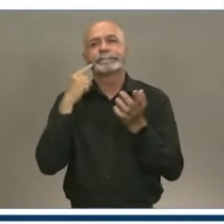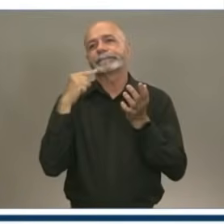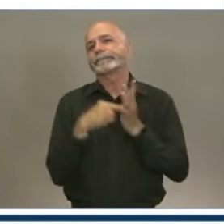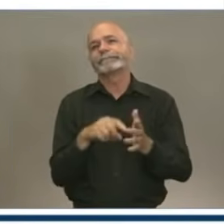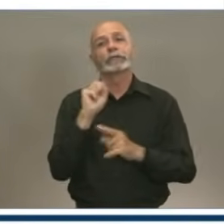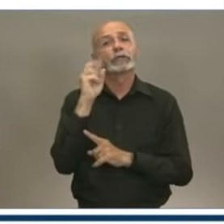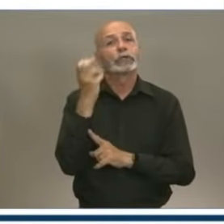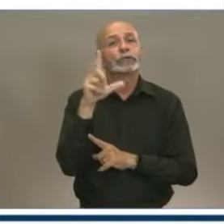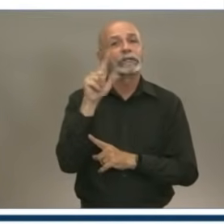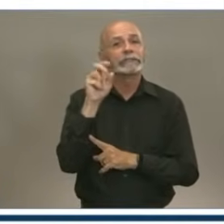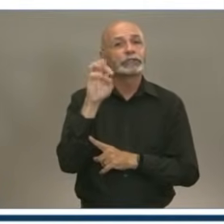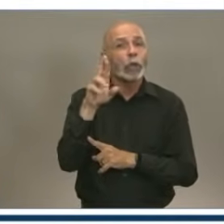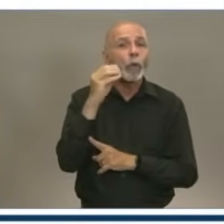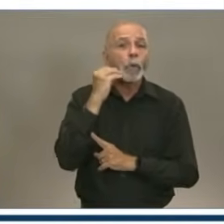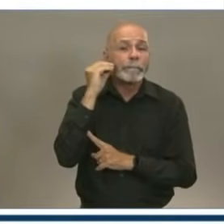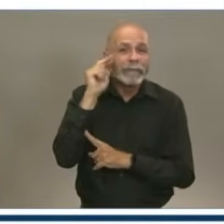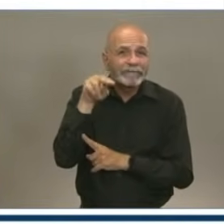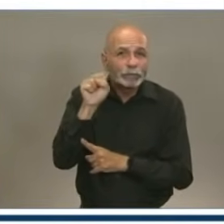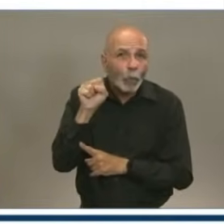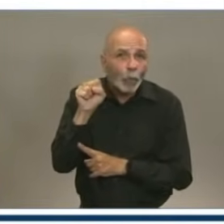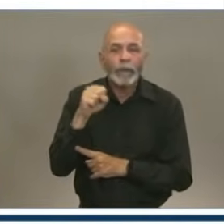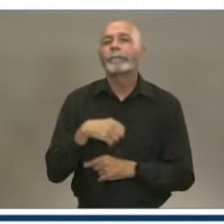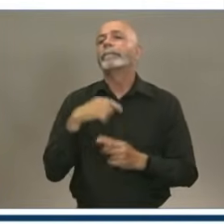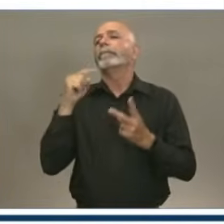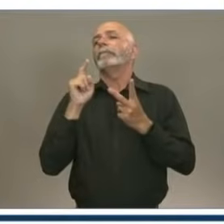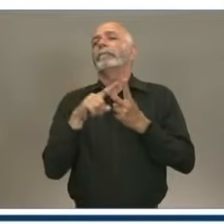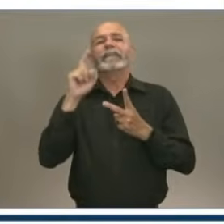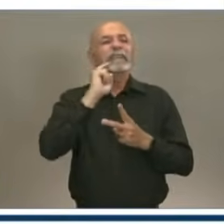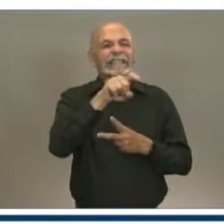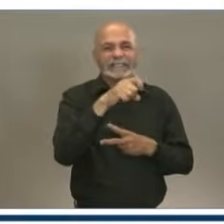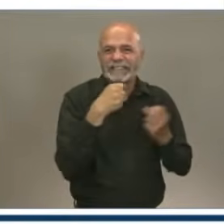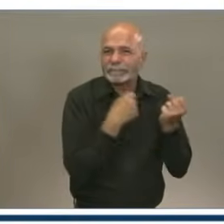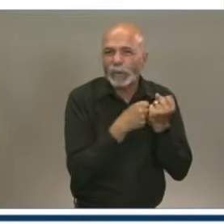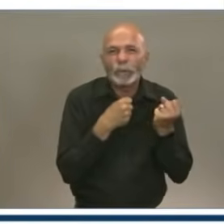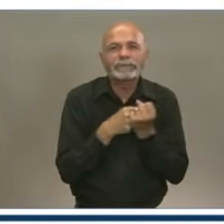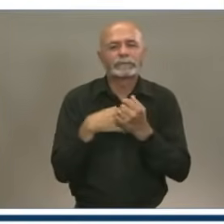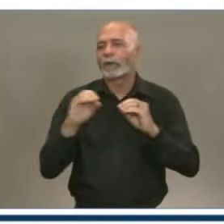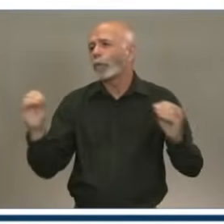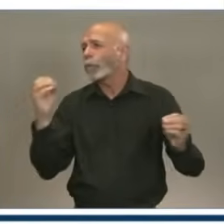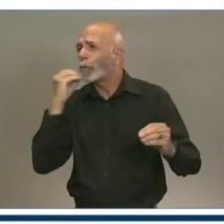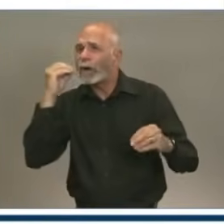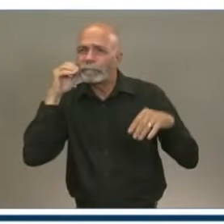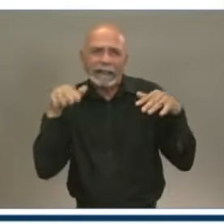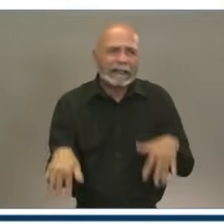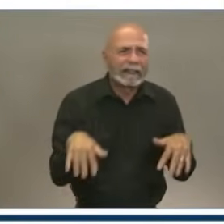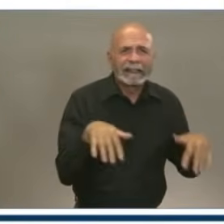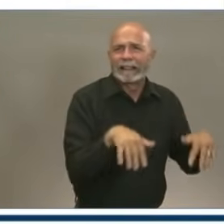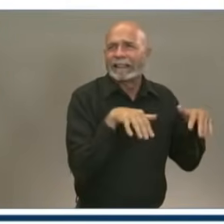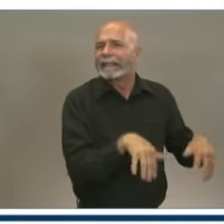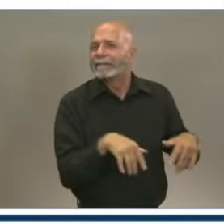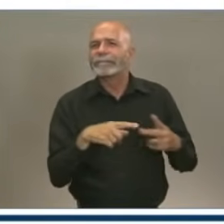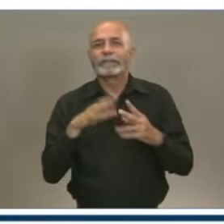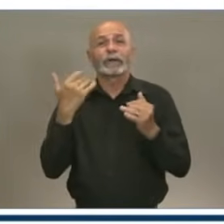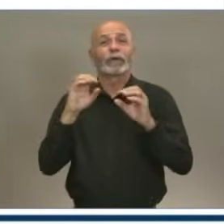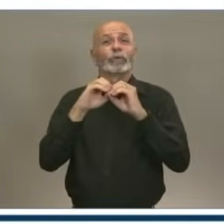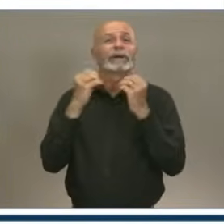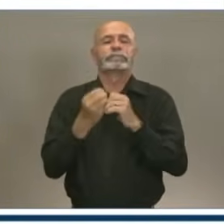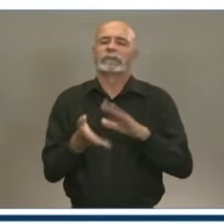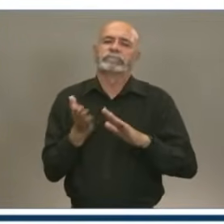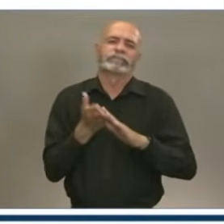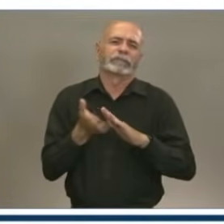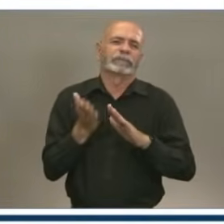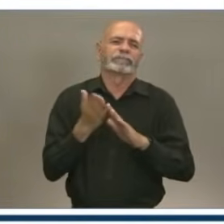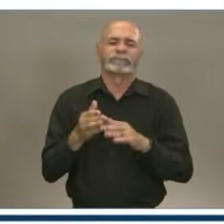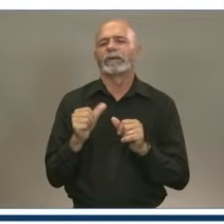and others that support underhoused and homeless Nova Scotians. These organizations have continued to do their essential